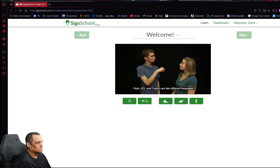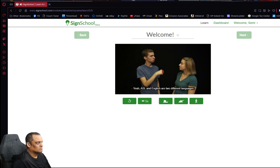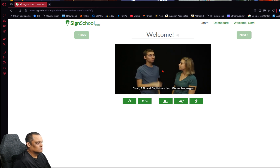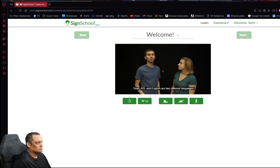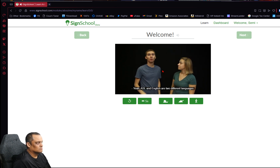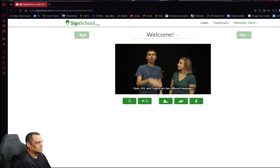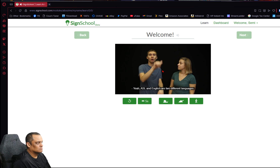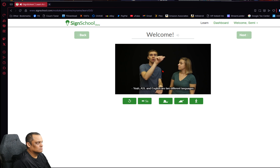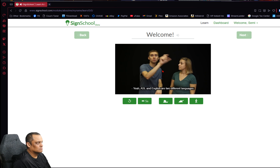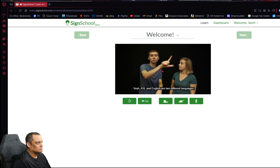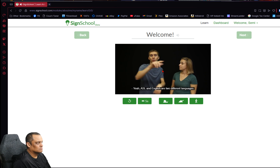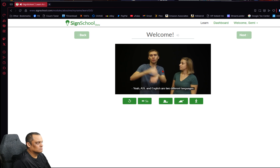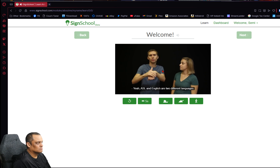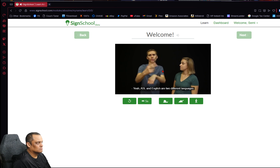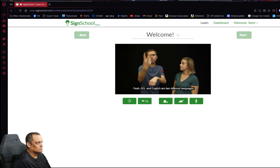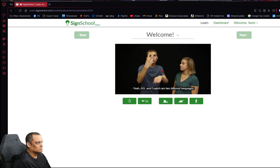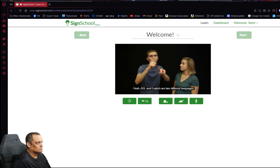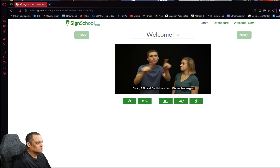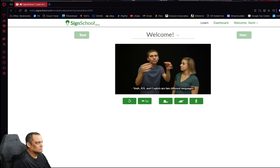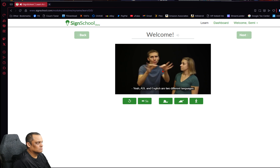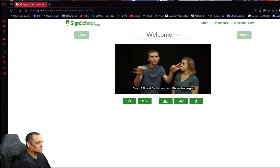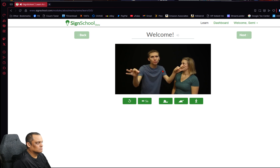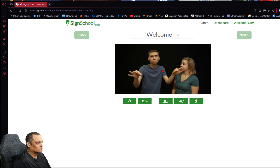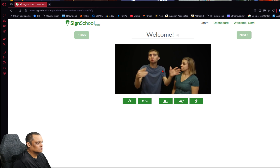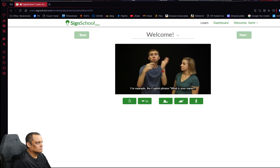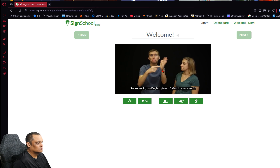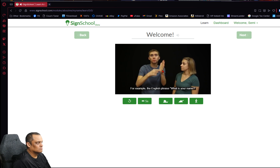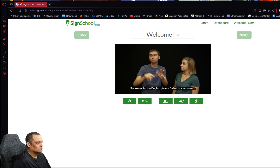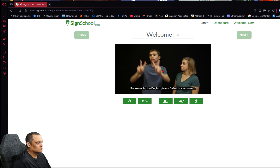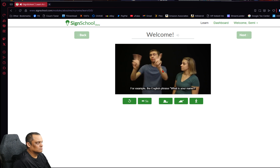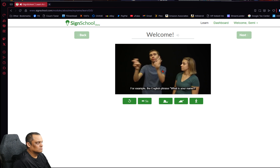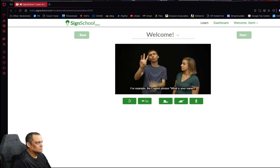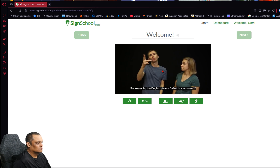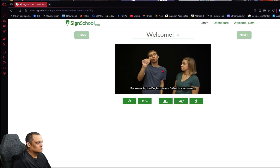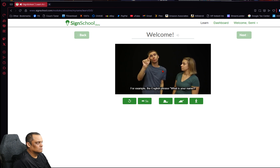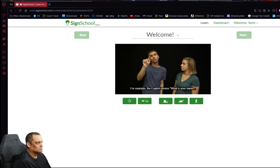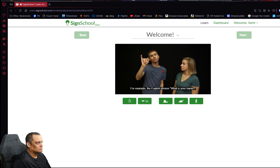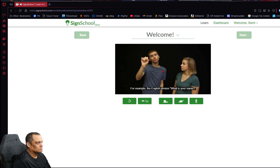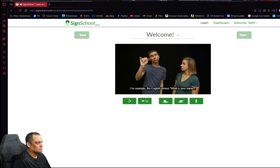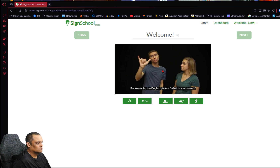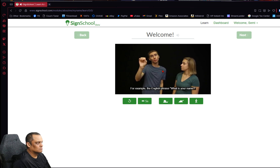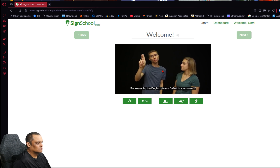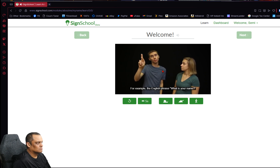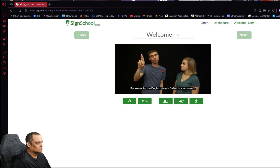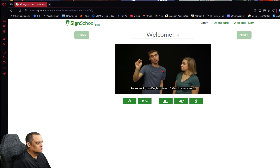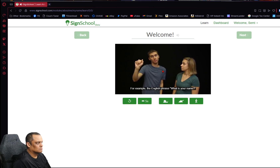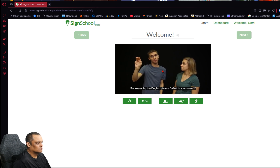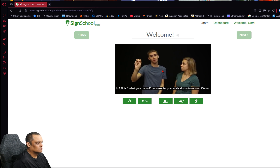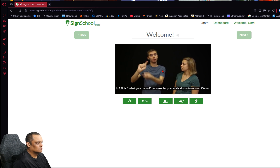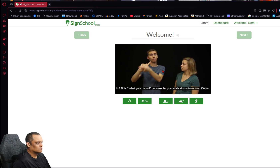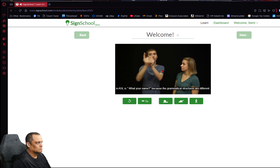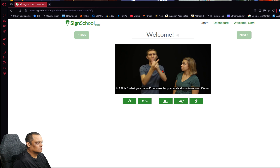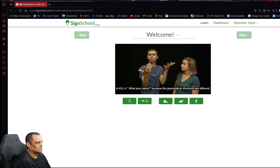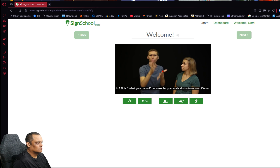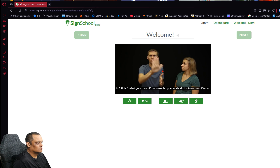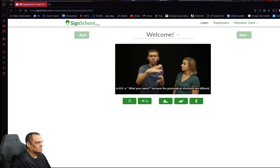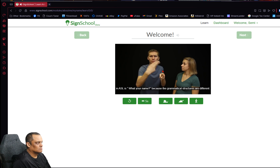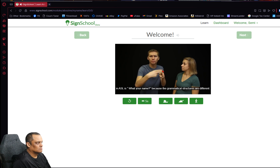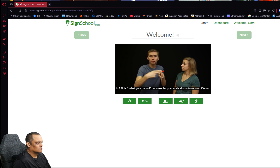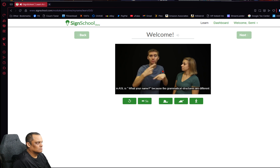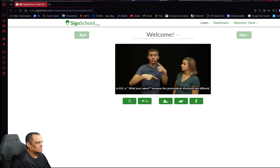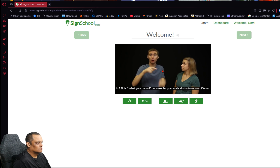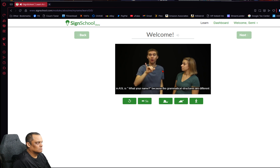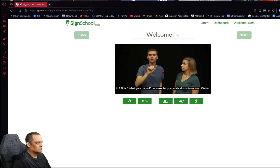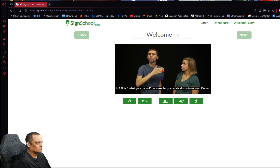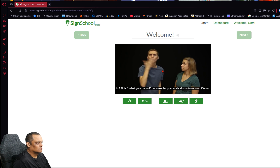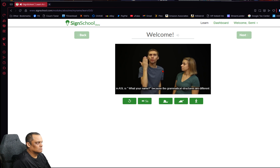else? Yeah, ASL and English are two different languages. For example, the English phrase, what is your name, in ASL is